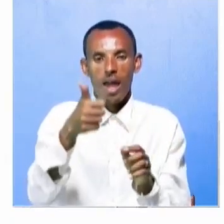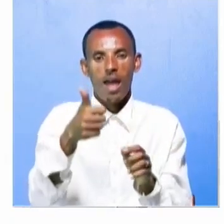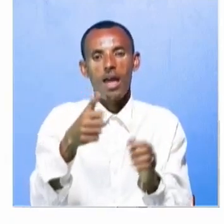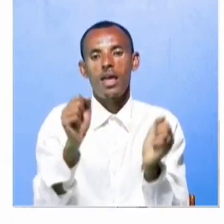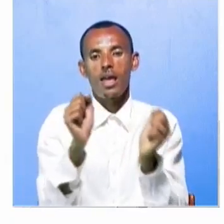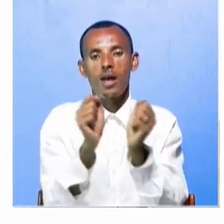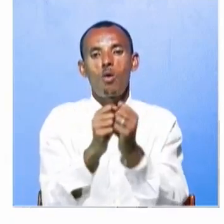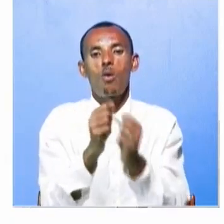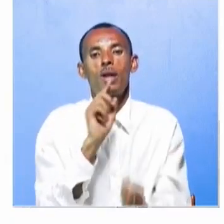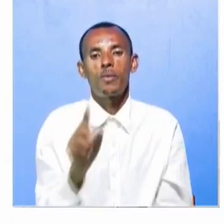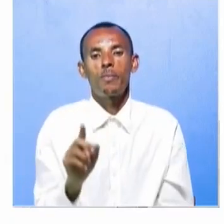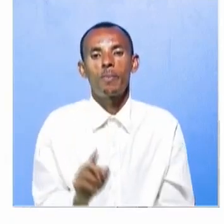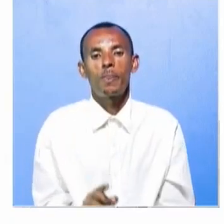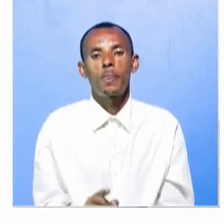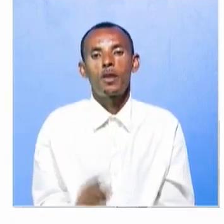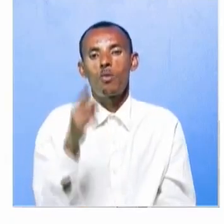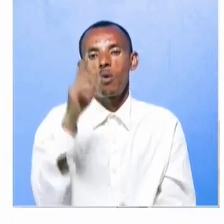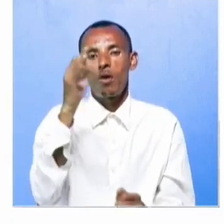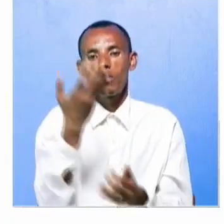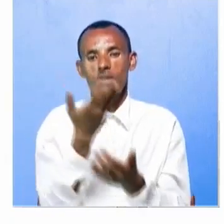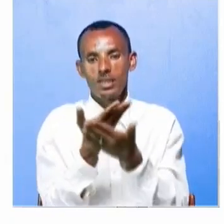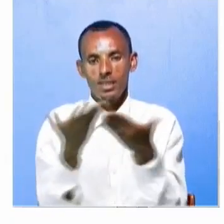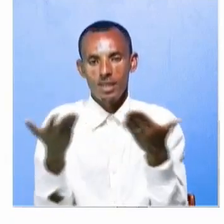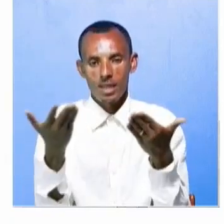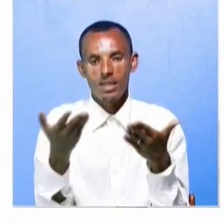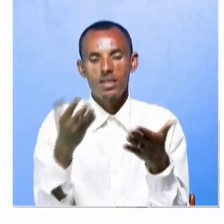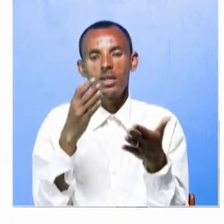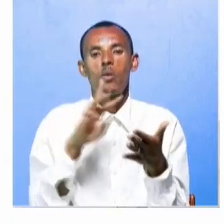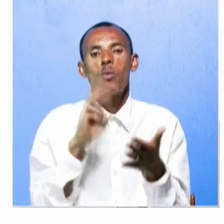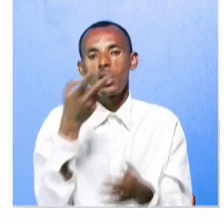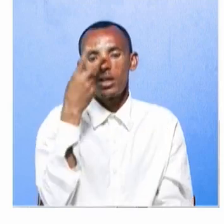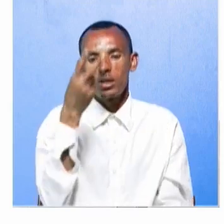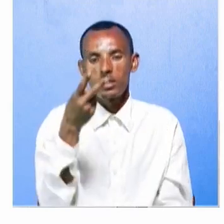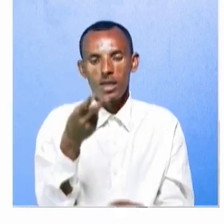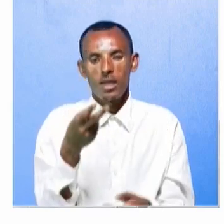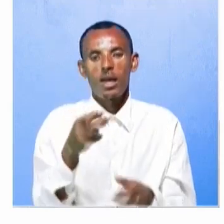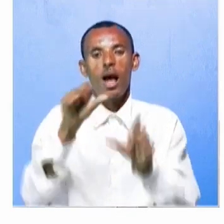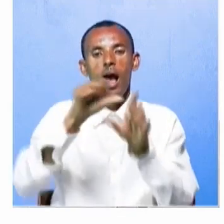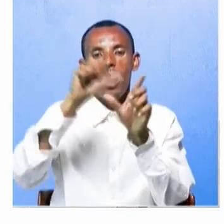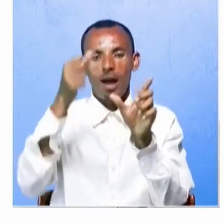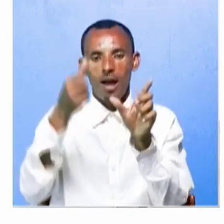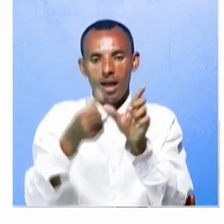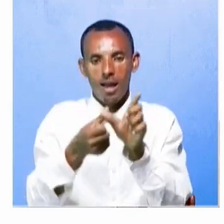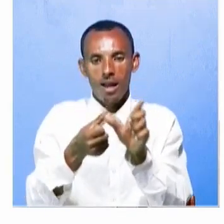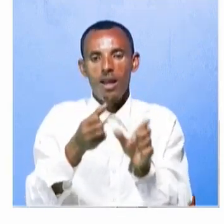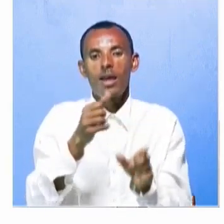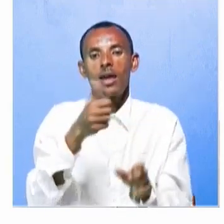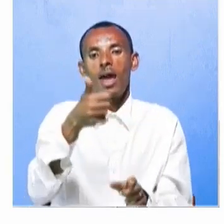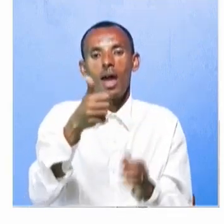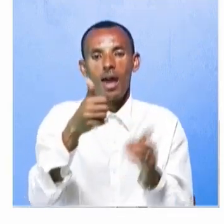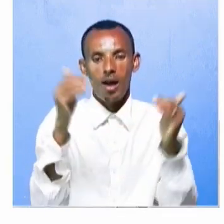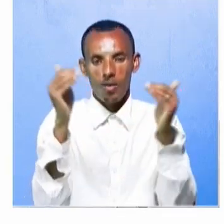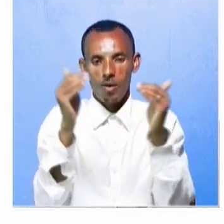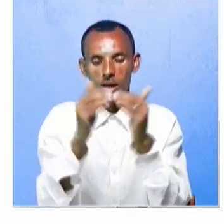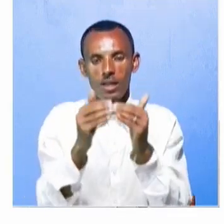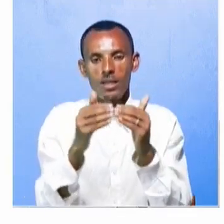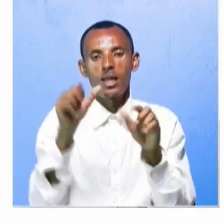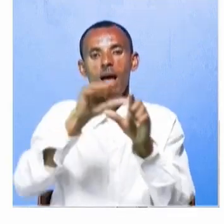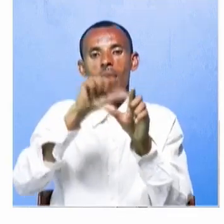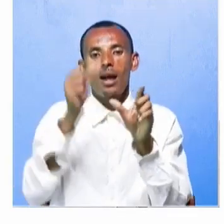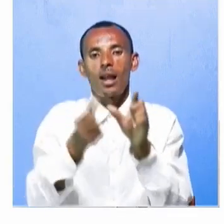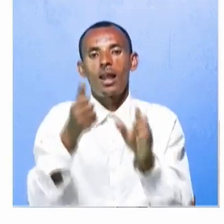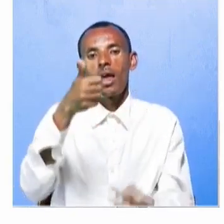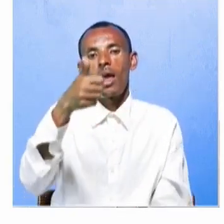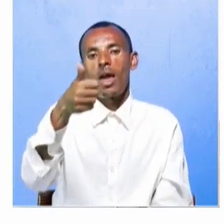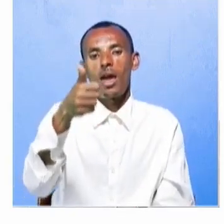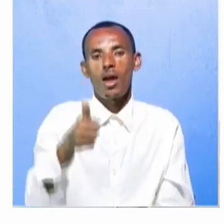right? So one of the things that we can see is angle A is congruent to angle A.